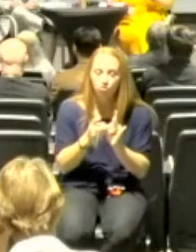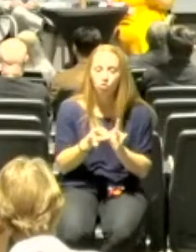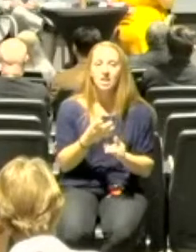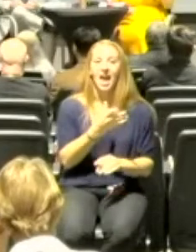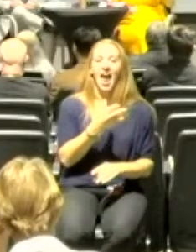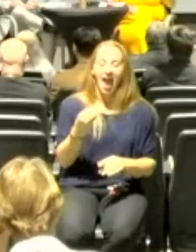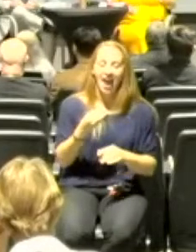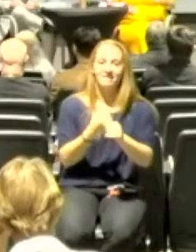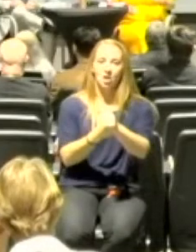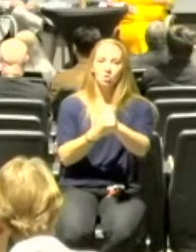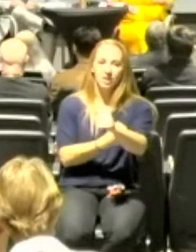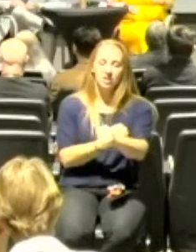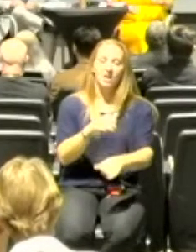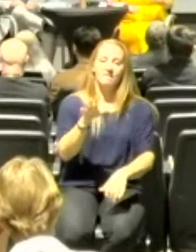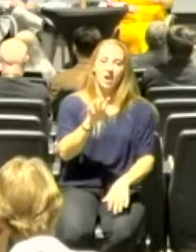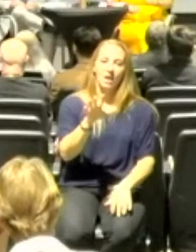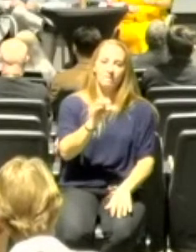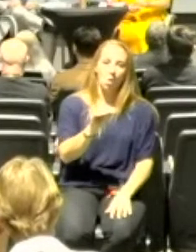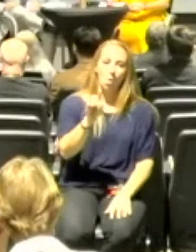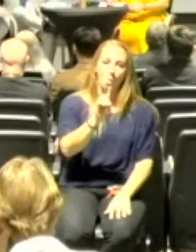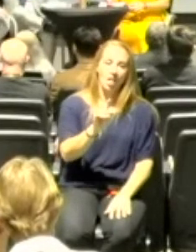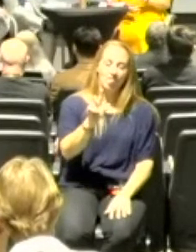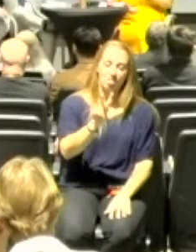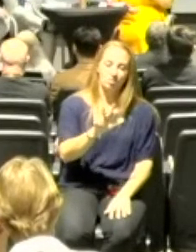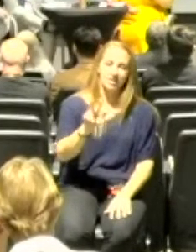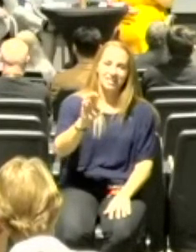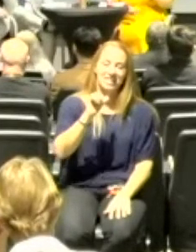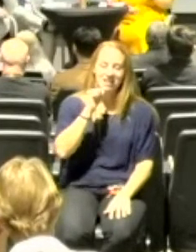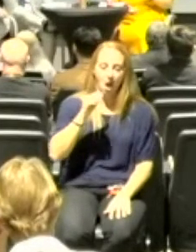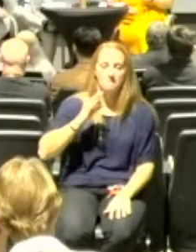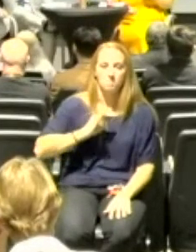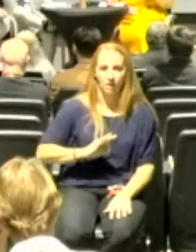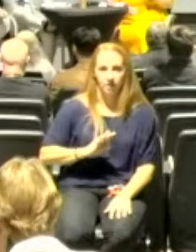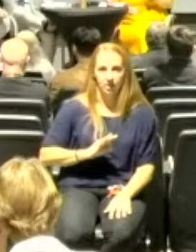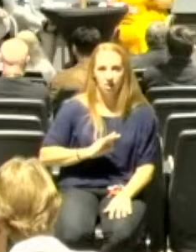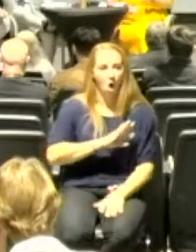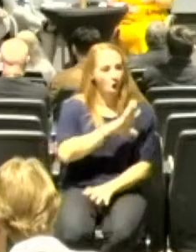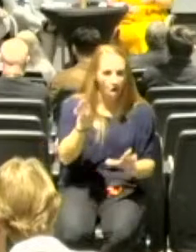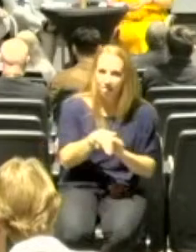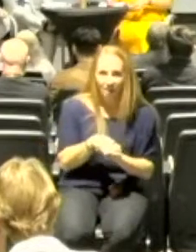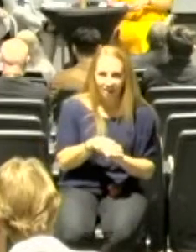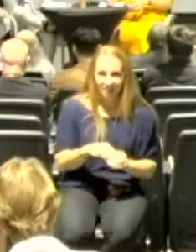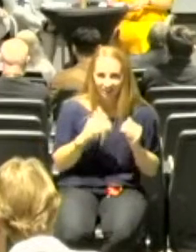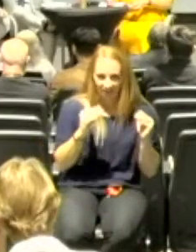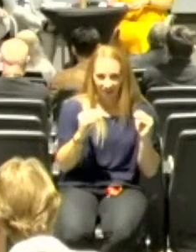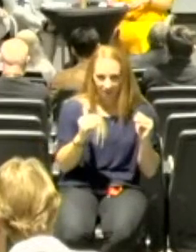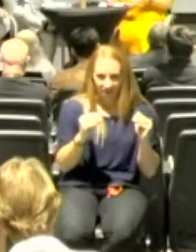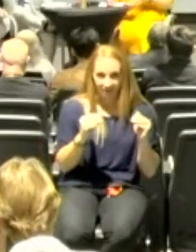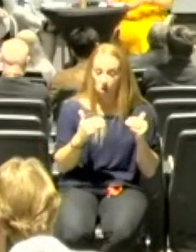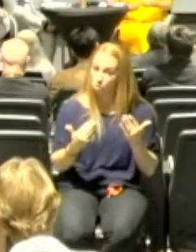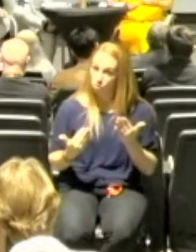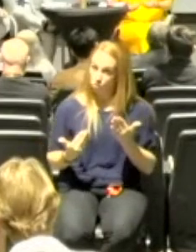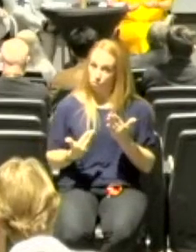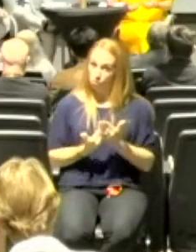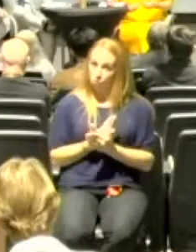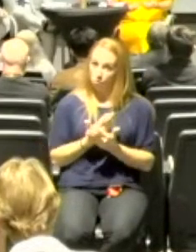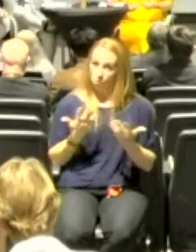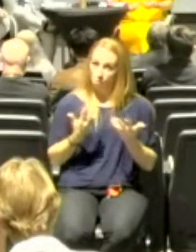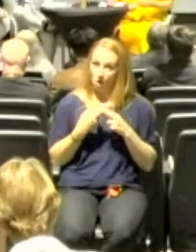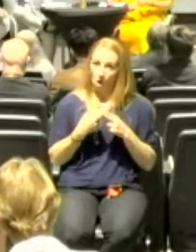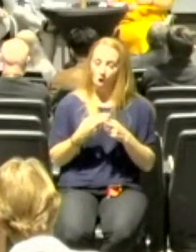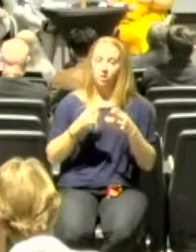foundation 501c3 nonprofit arm of this institution. New to us into this whole group is what I'm calling